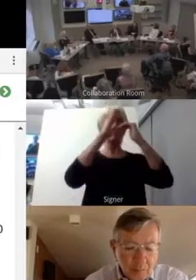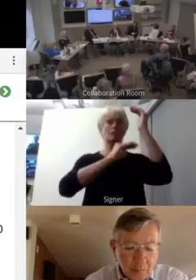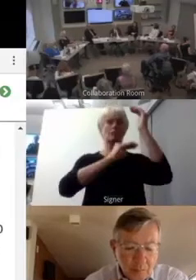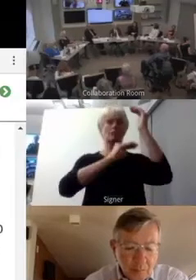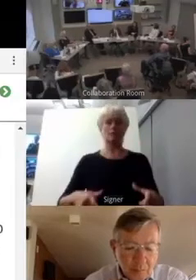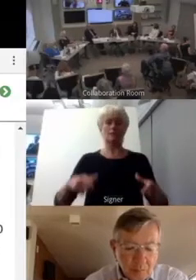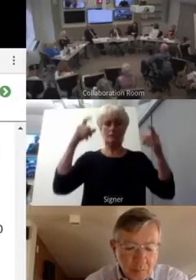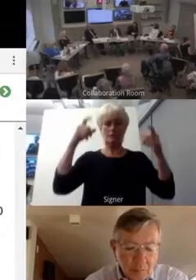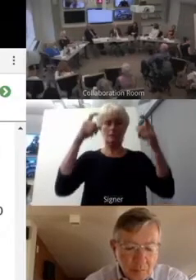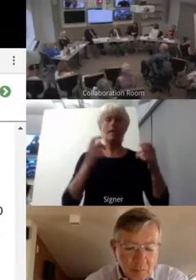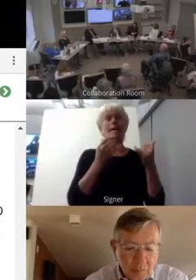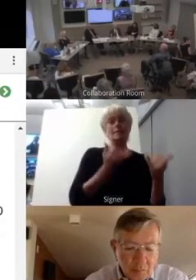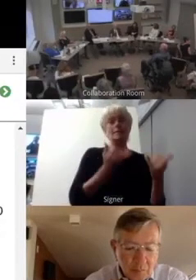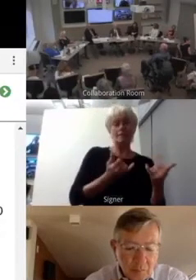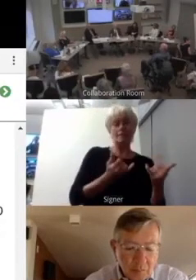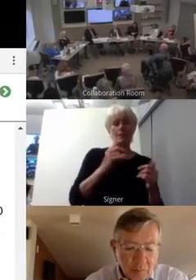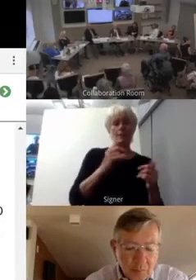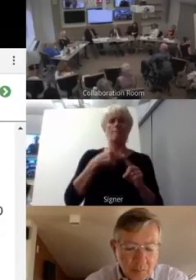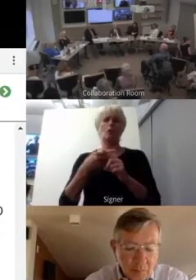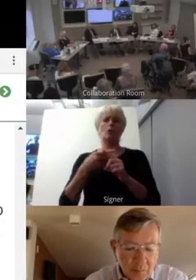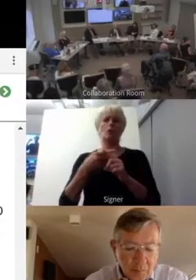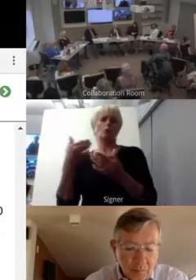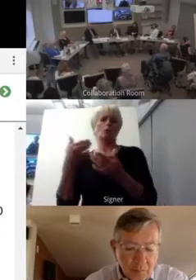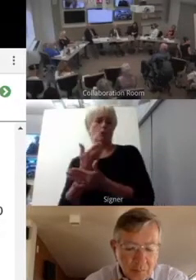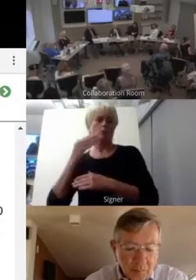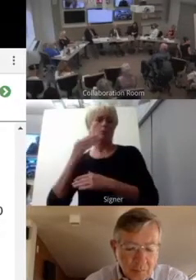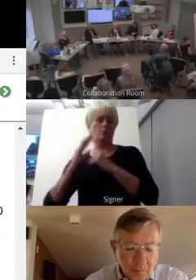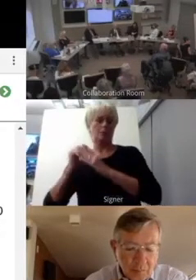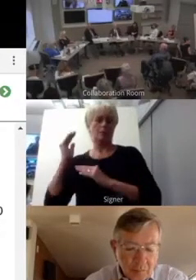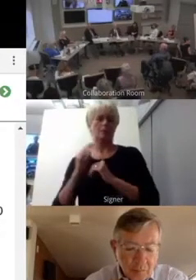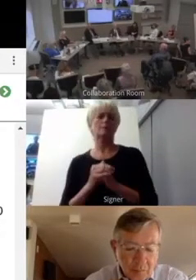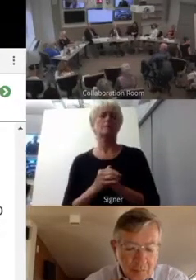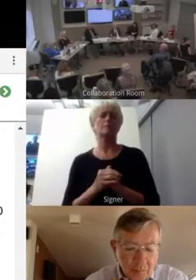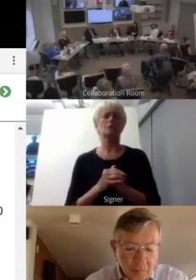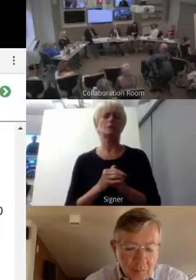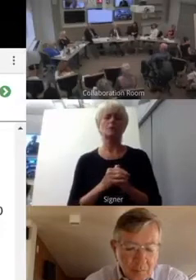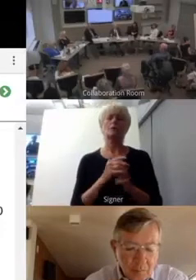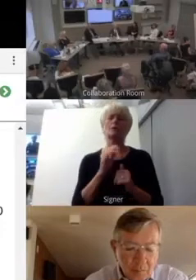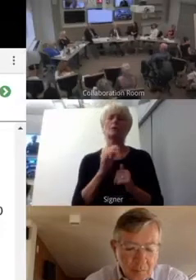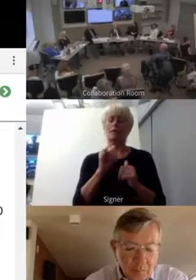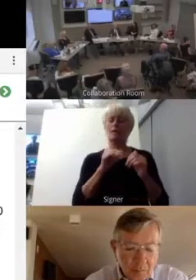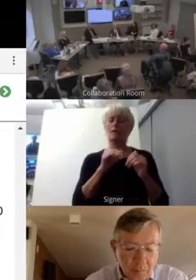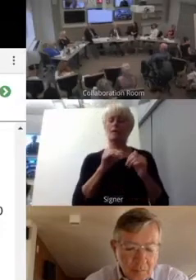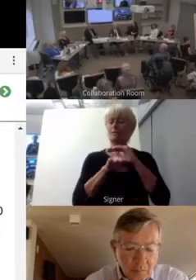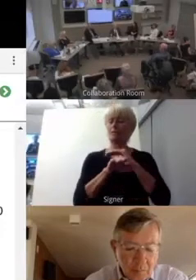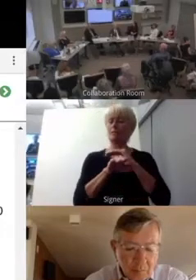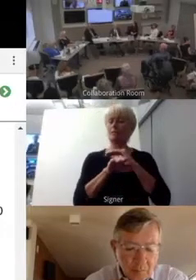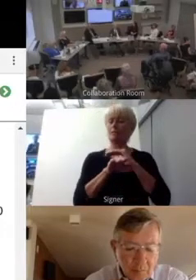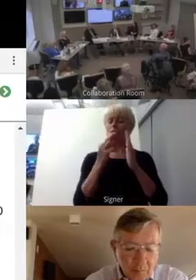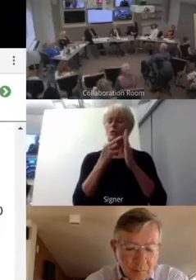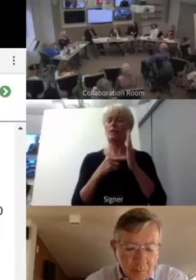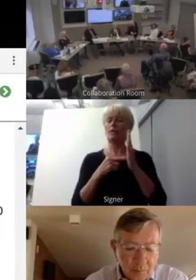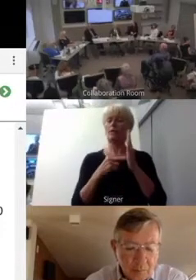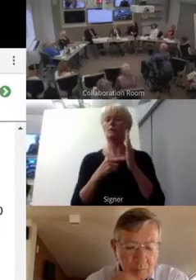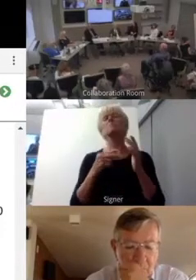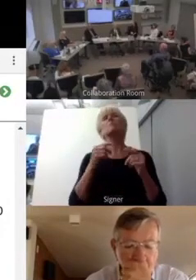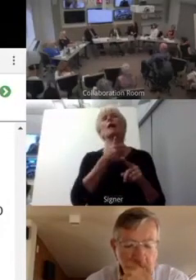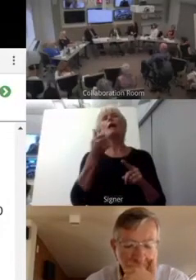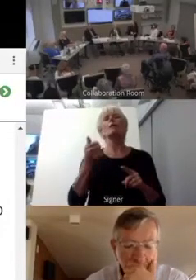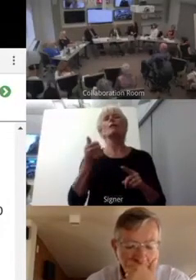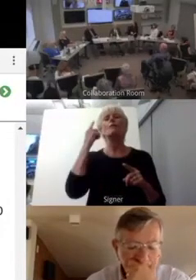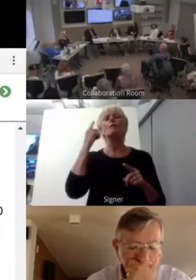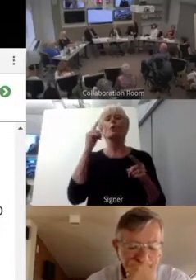construction. Other accessibility regulations are on access to open air locations, such as